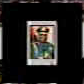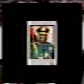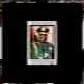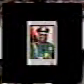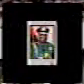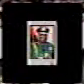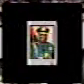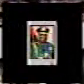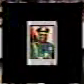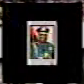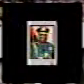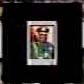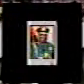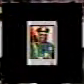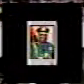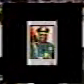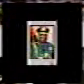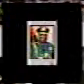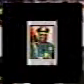your hands together. Clap.